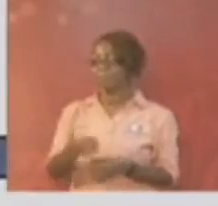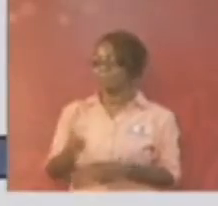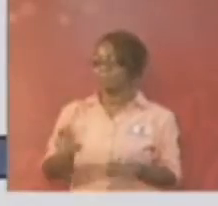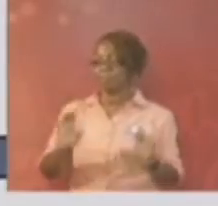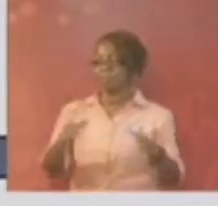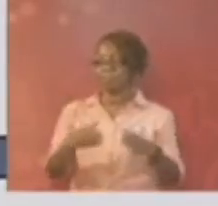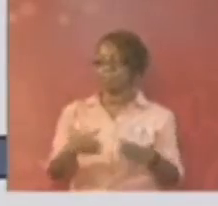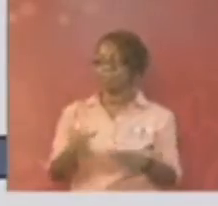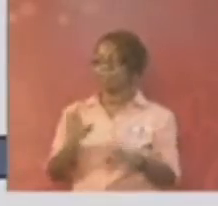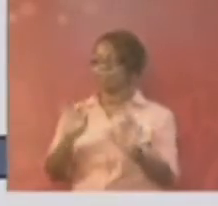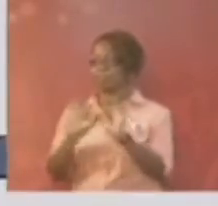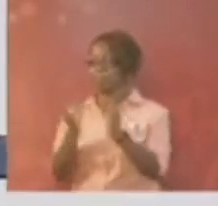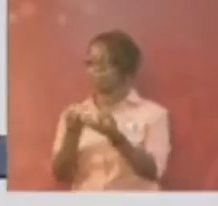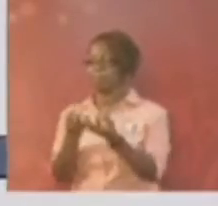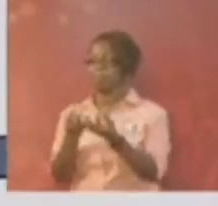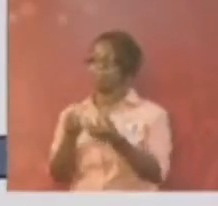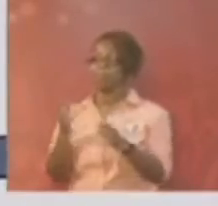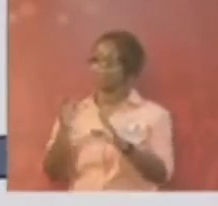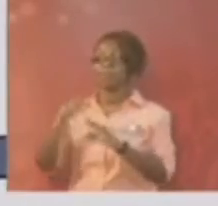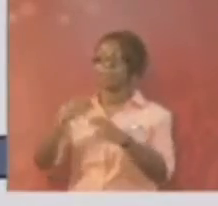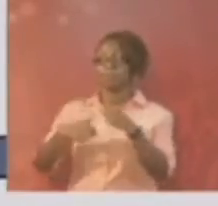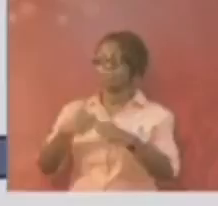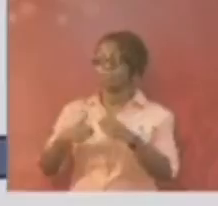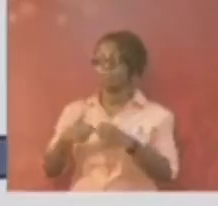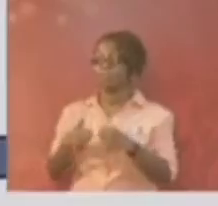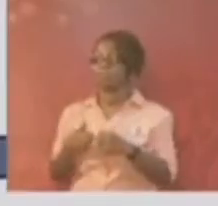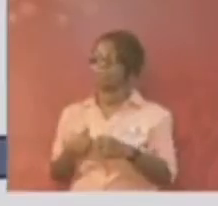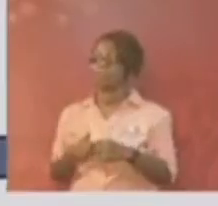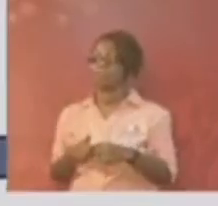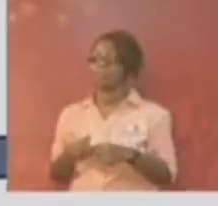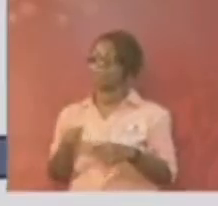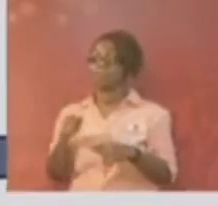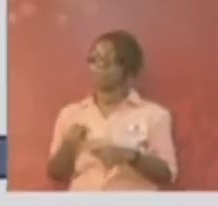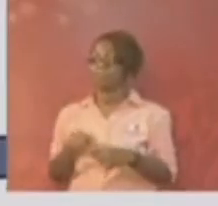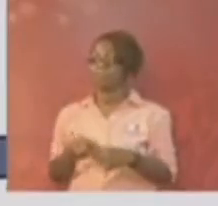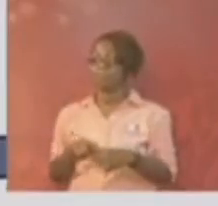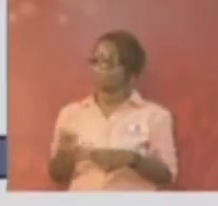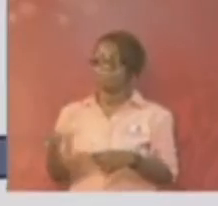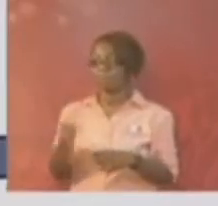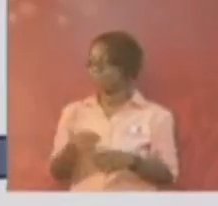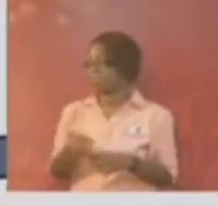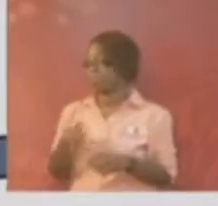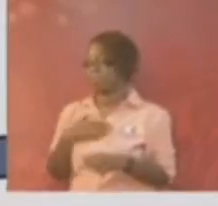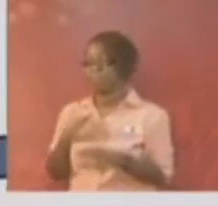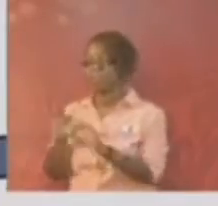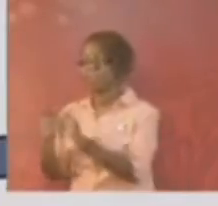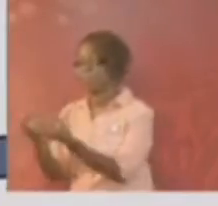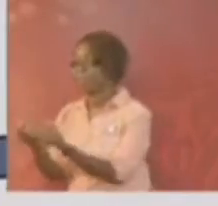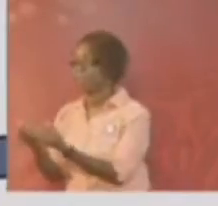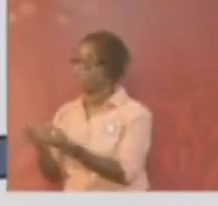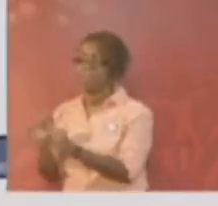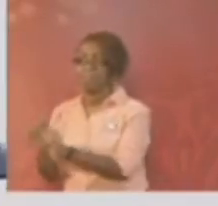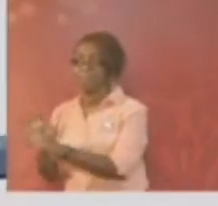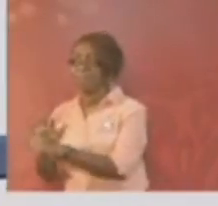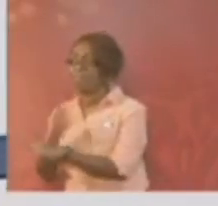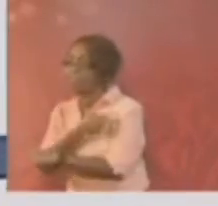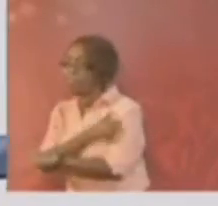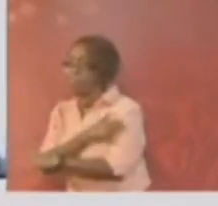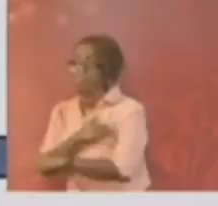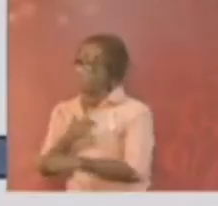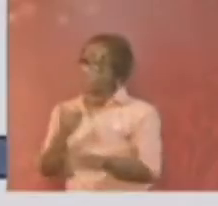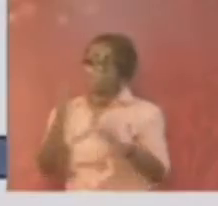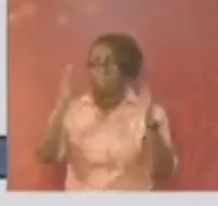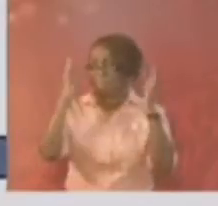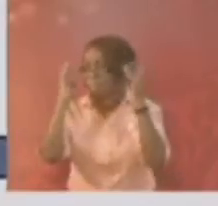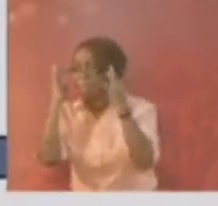major issue that has arisen has been concern over their family members who are hospitalized, and in